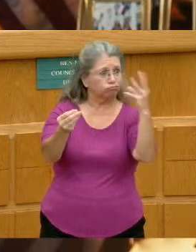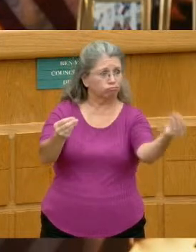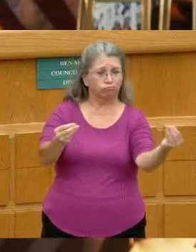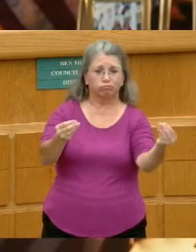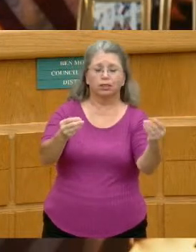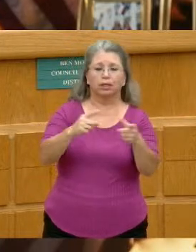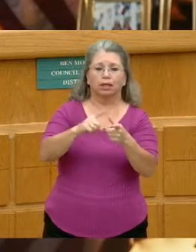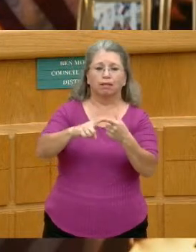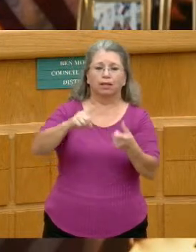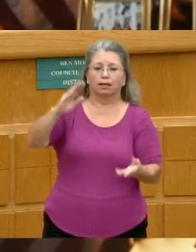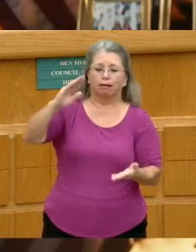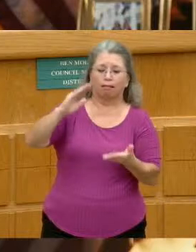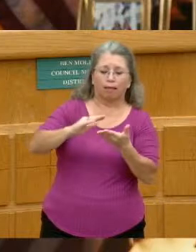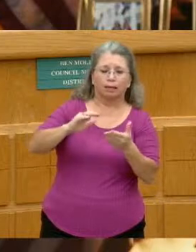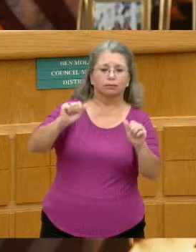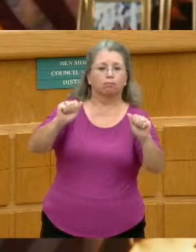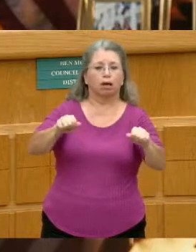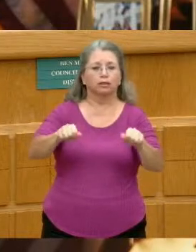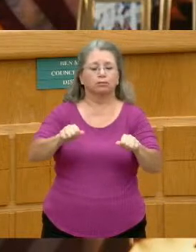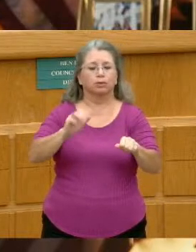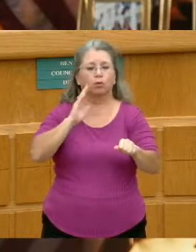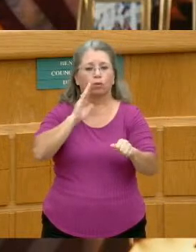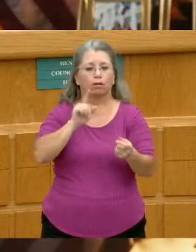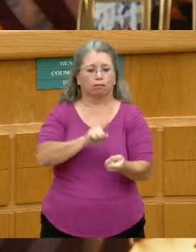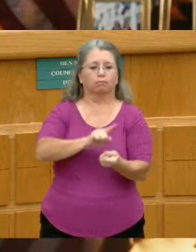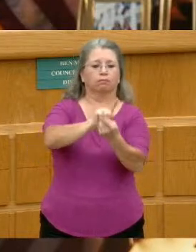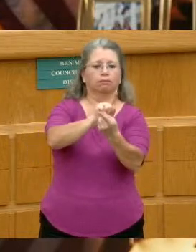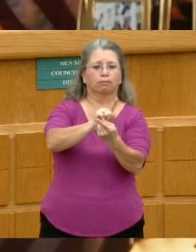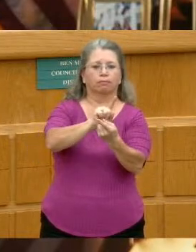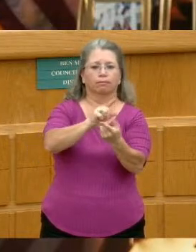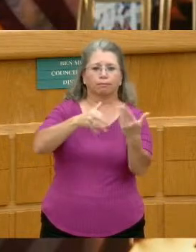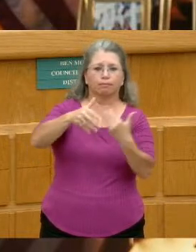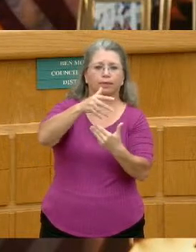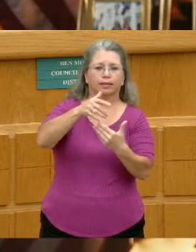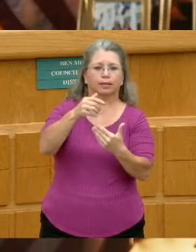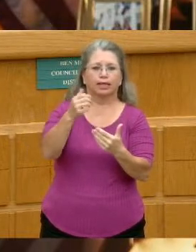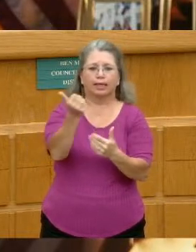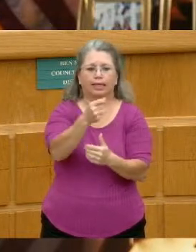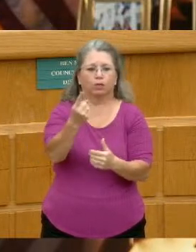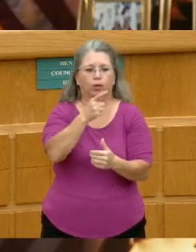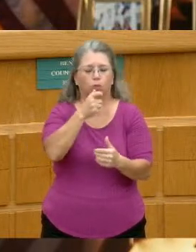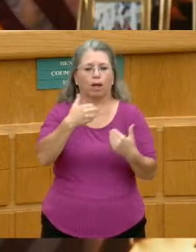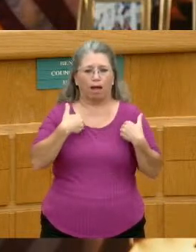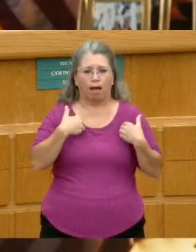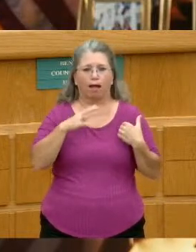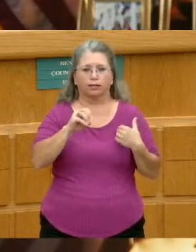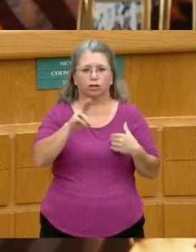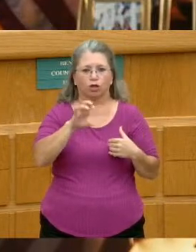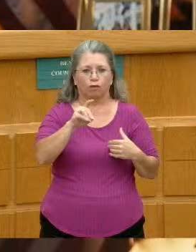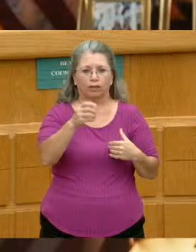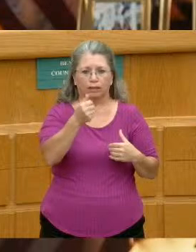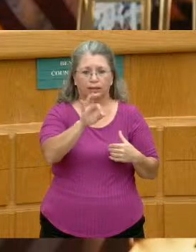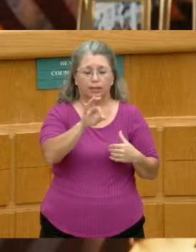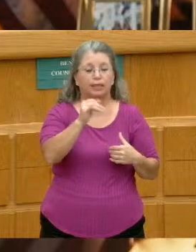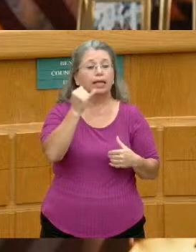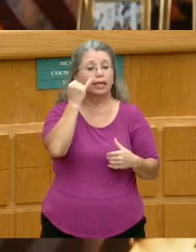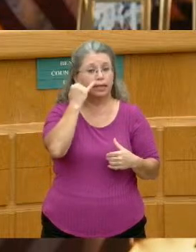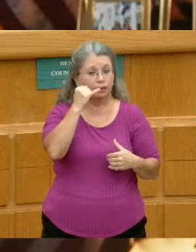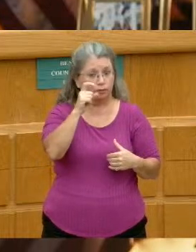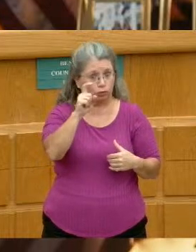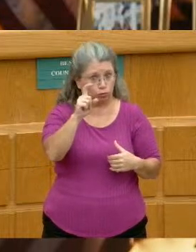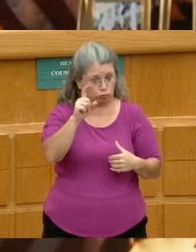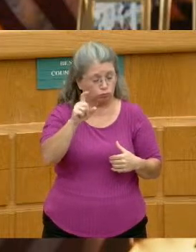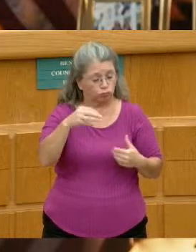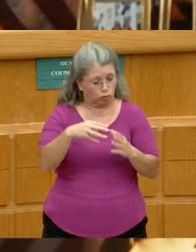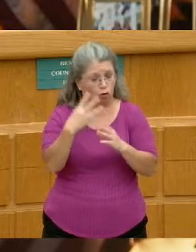to encounter someone who has COVID-19. If you do go out, stay 6 feet away from others